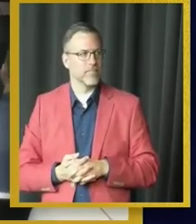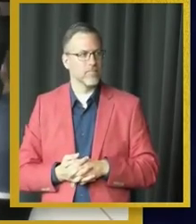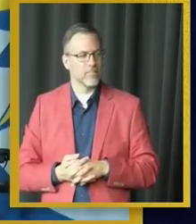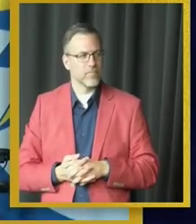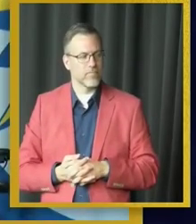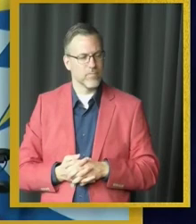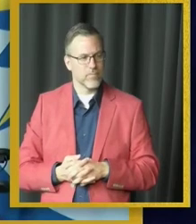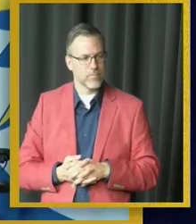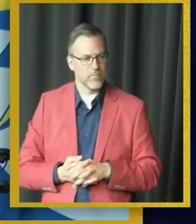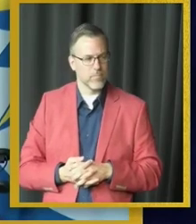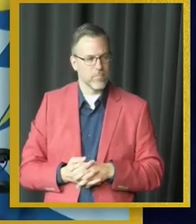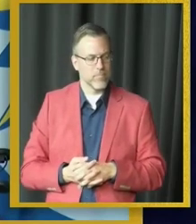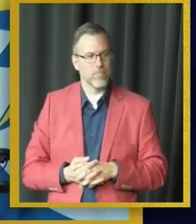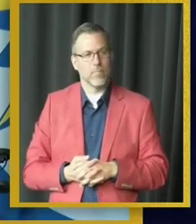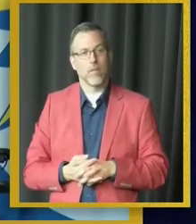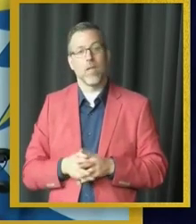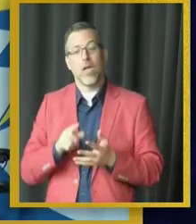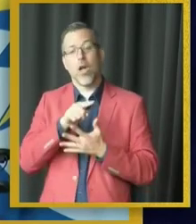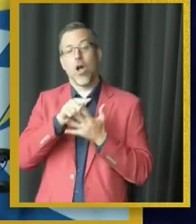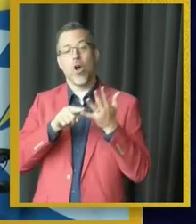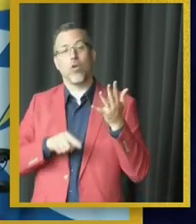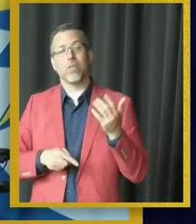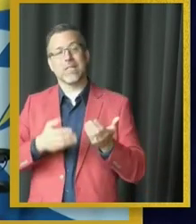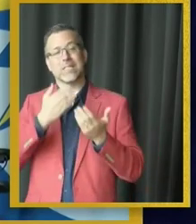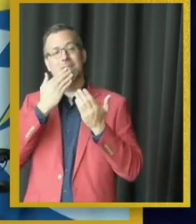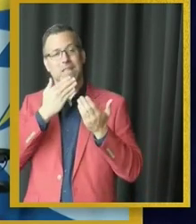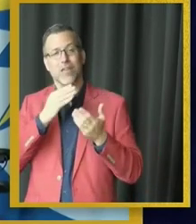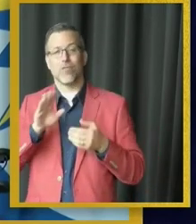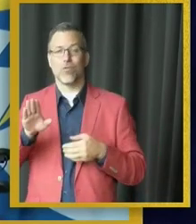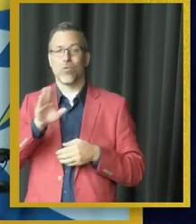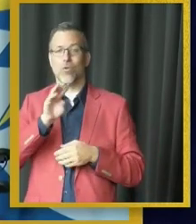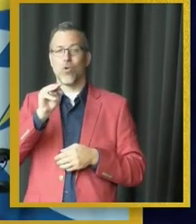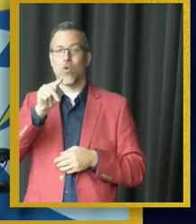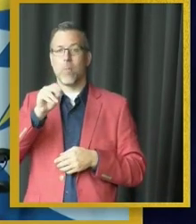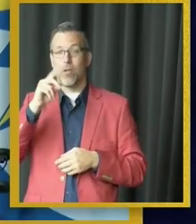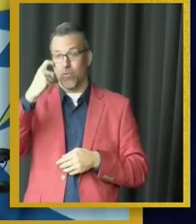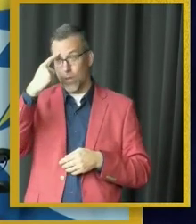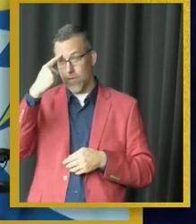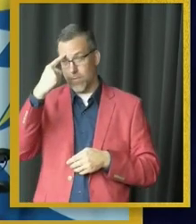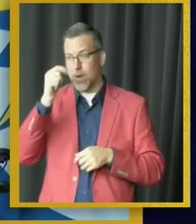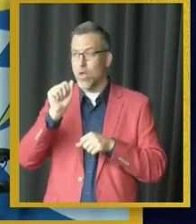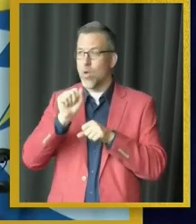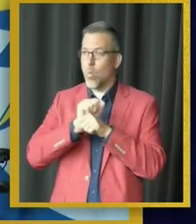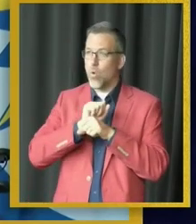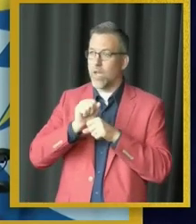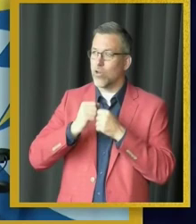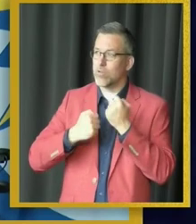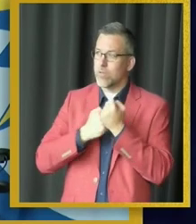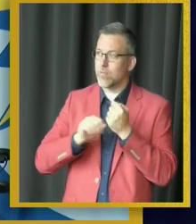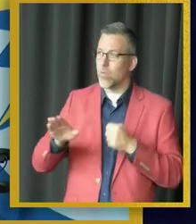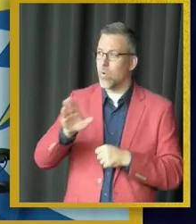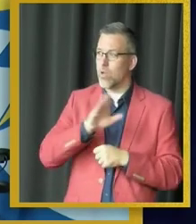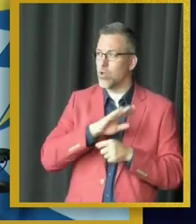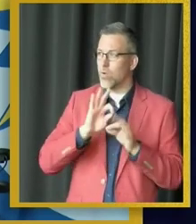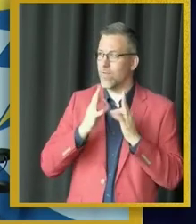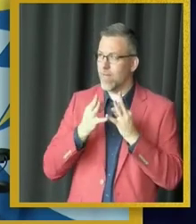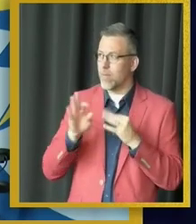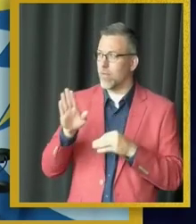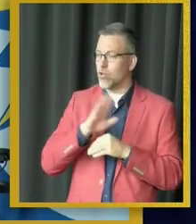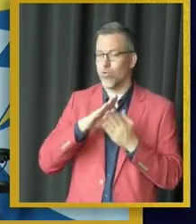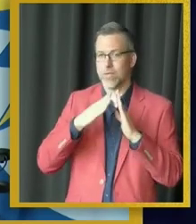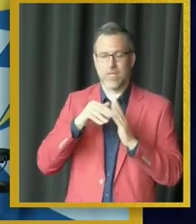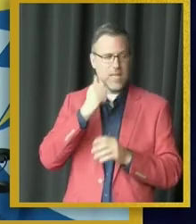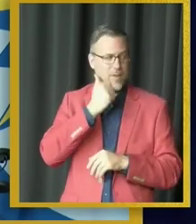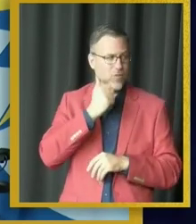Into your Metro government, the dedicated public servants working for your family and this city every day, rain or